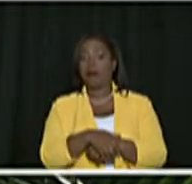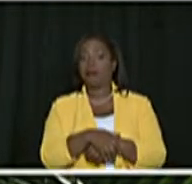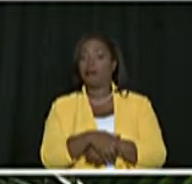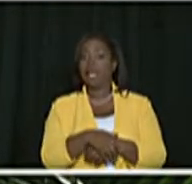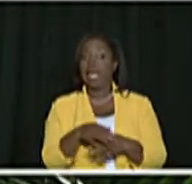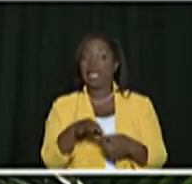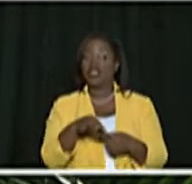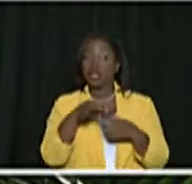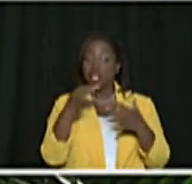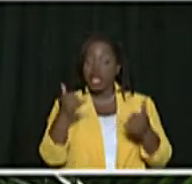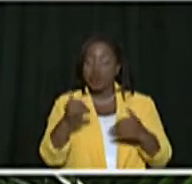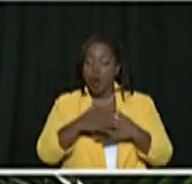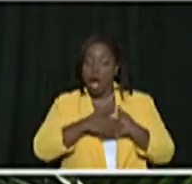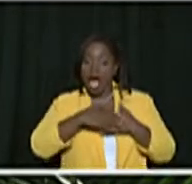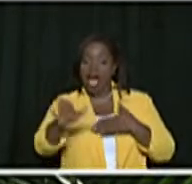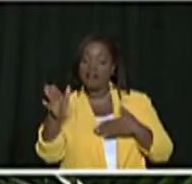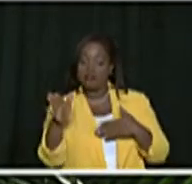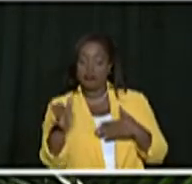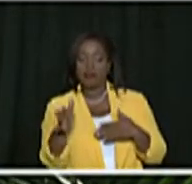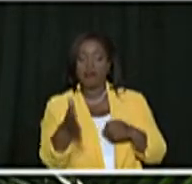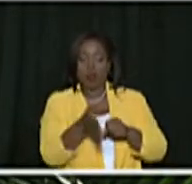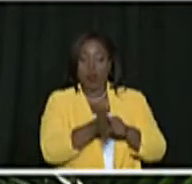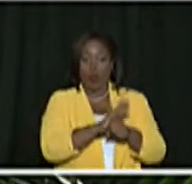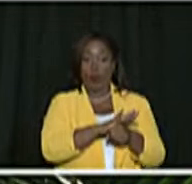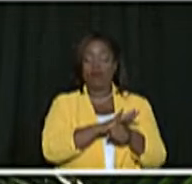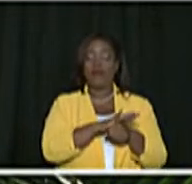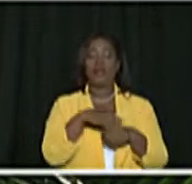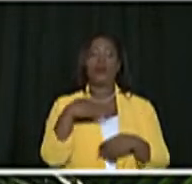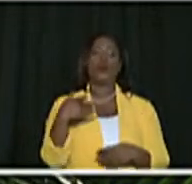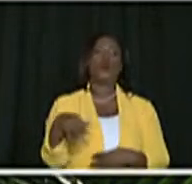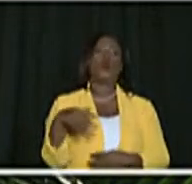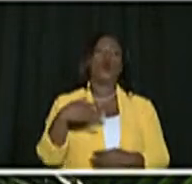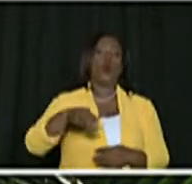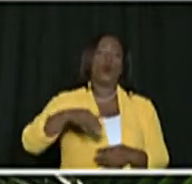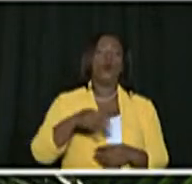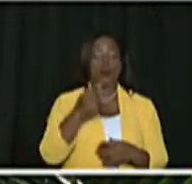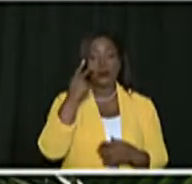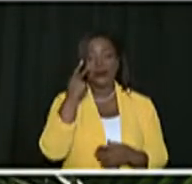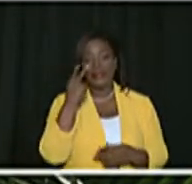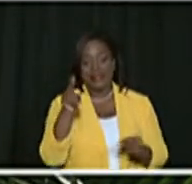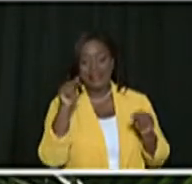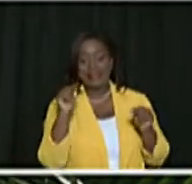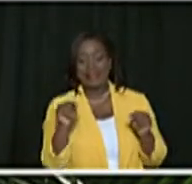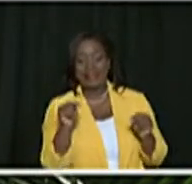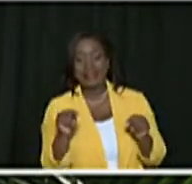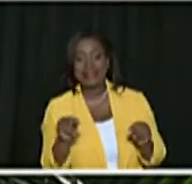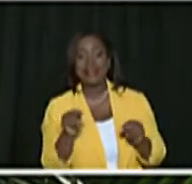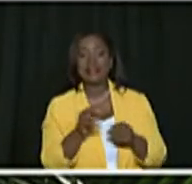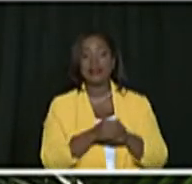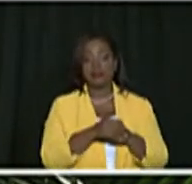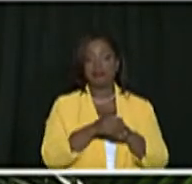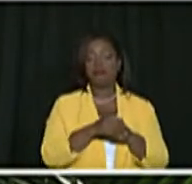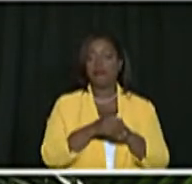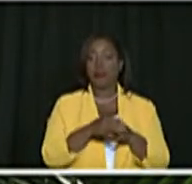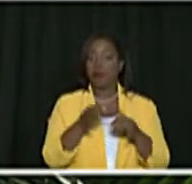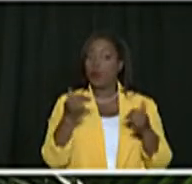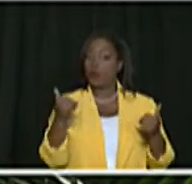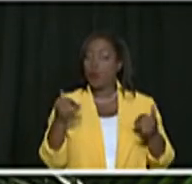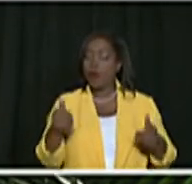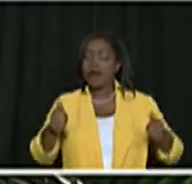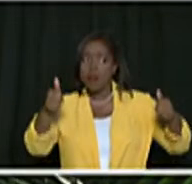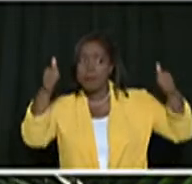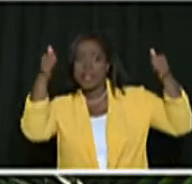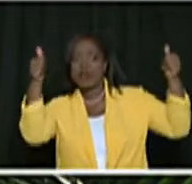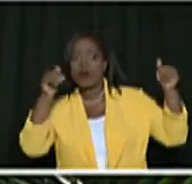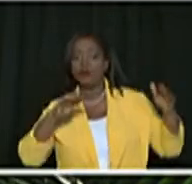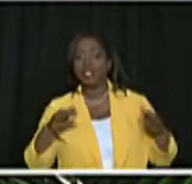mentioned, I've seen adults just get really, really depressed. And again, I have to big up the youth of Jamaica, big up our children, because the truth is they